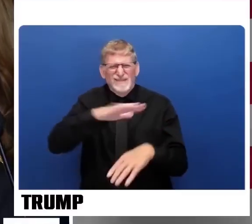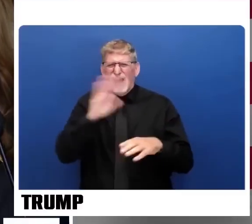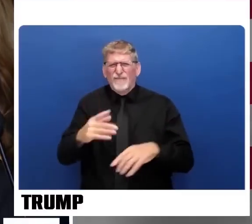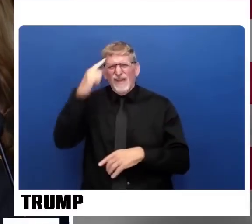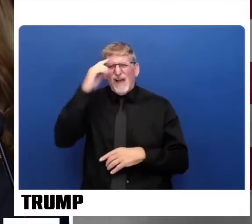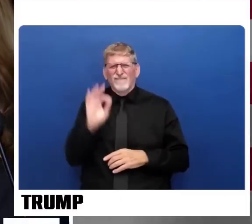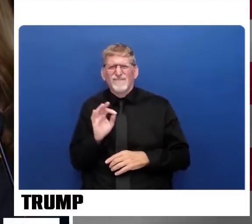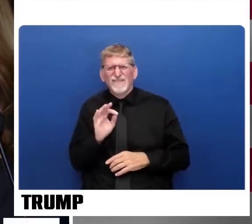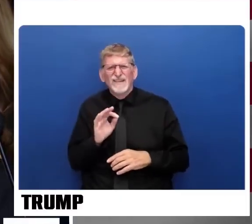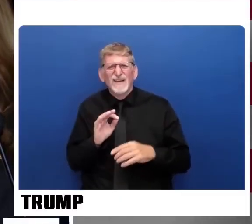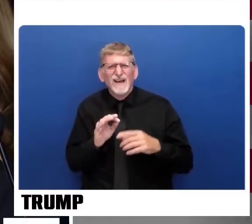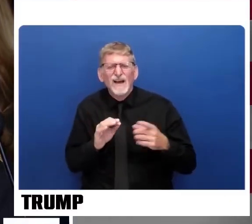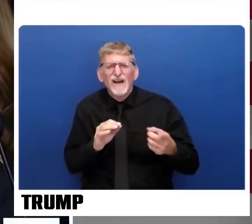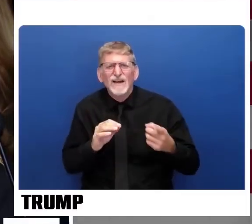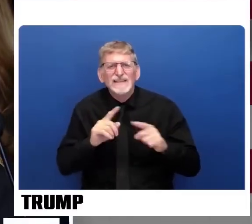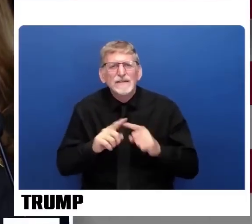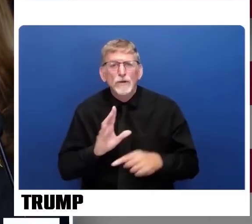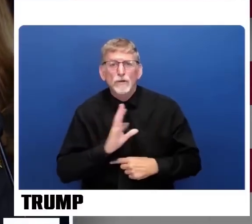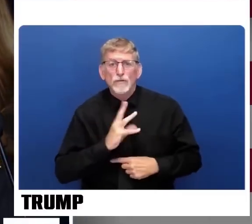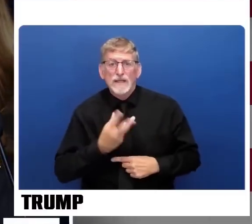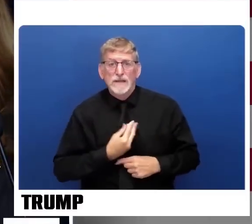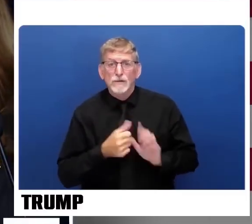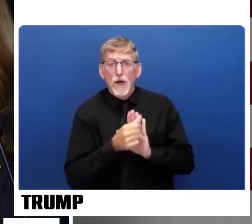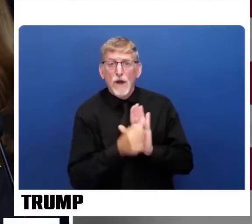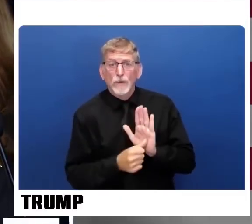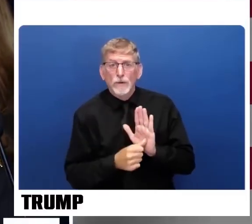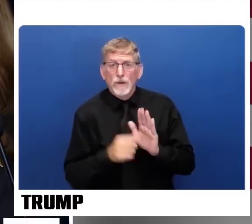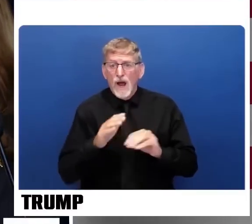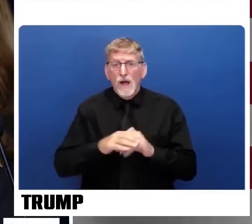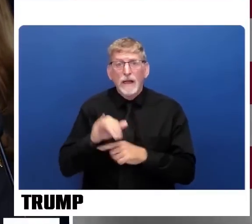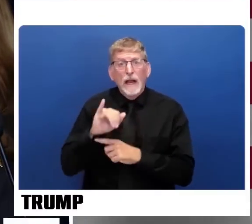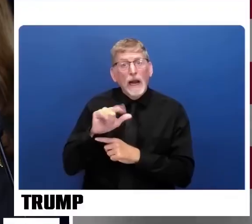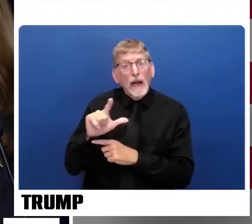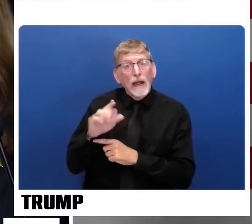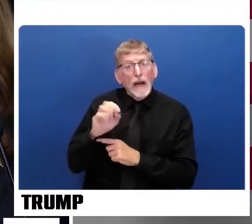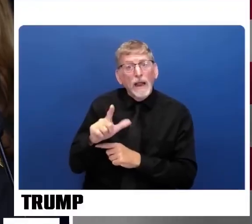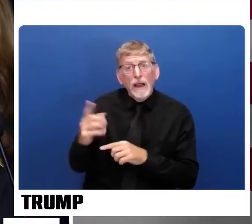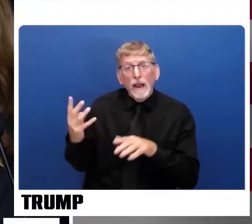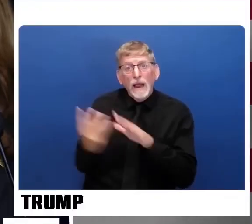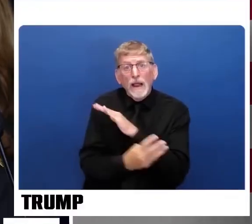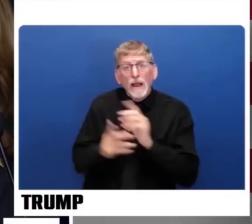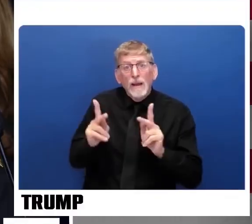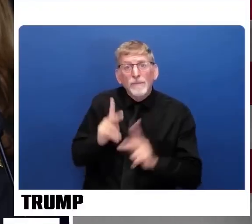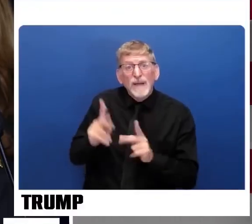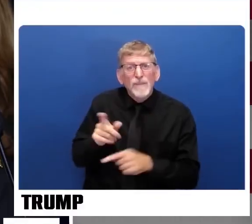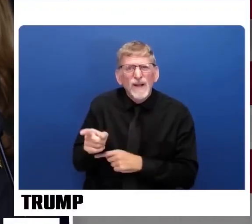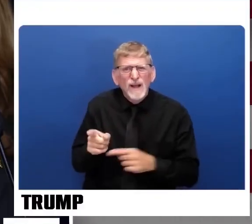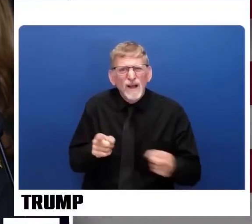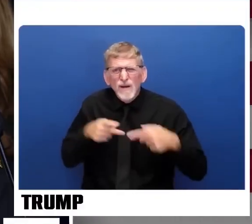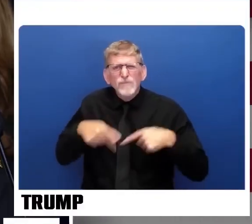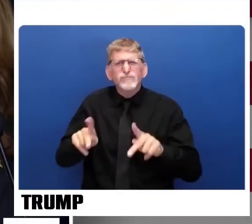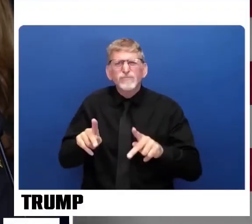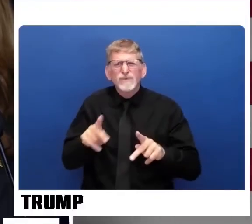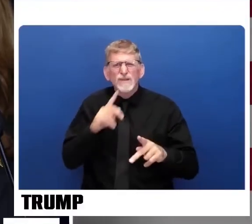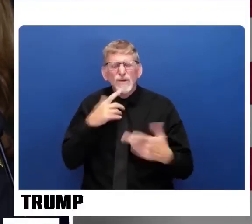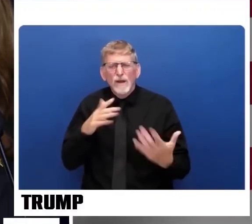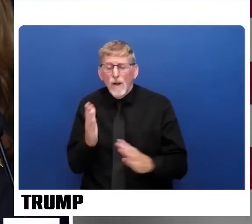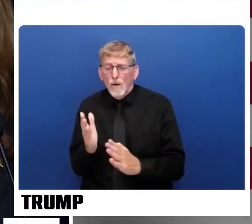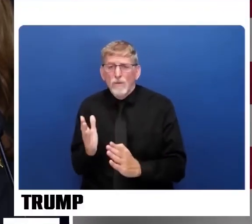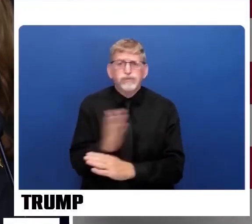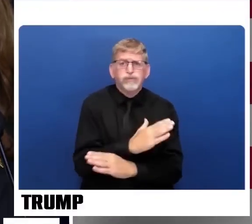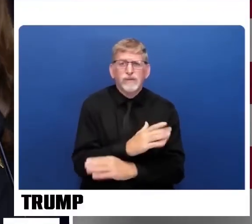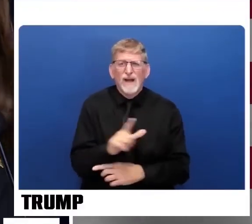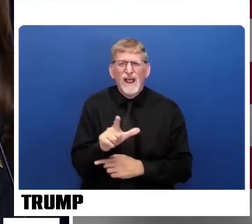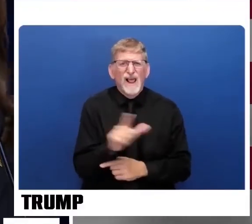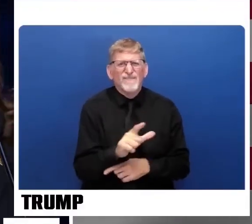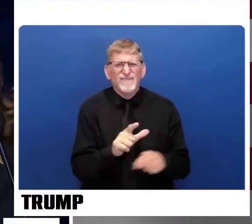that are in prison. This is a radical left liberal that would do this. She wants to confiscate your guns, and she will never